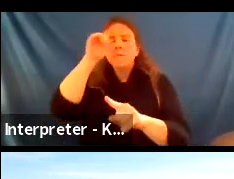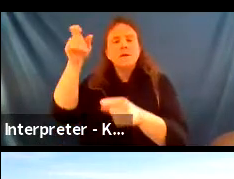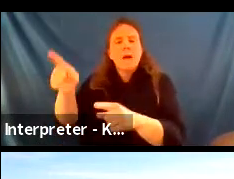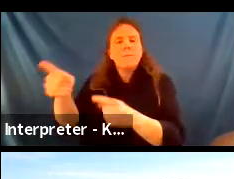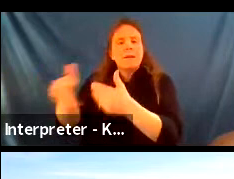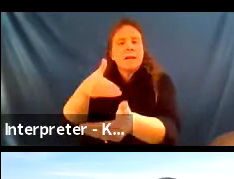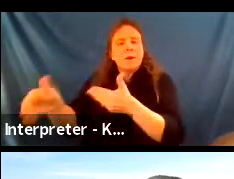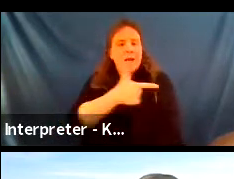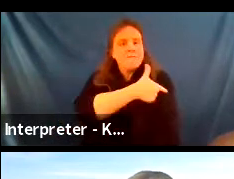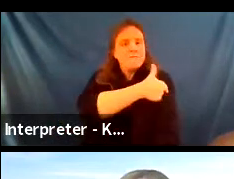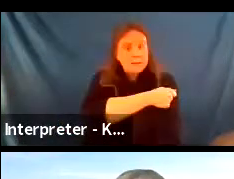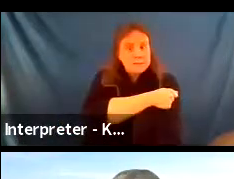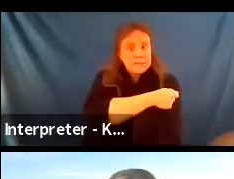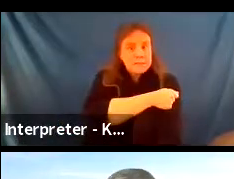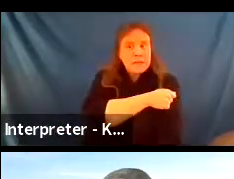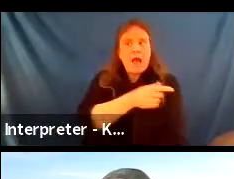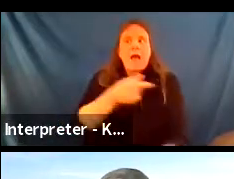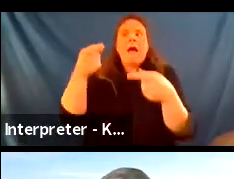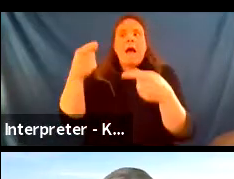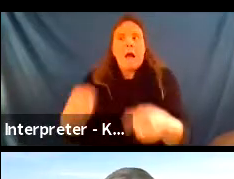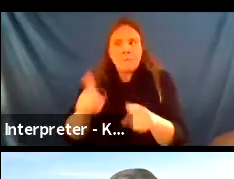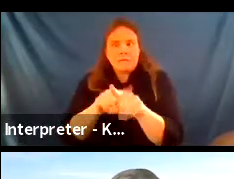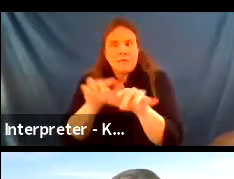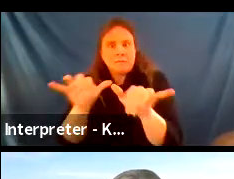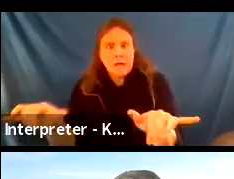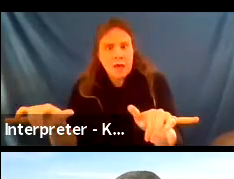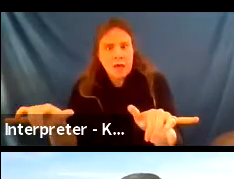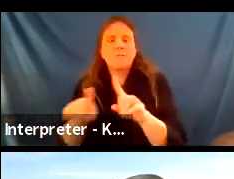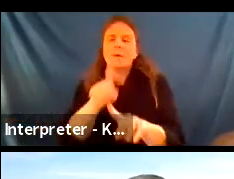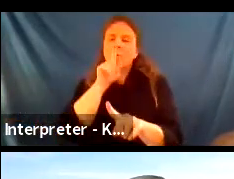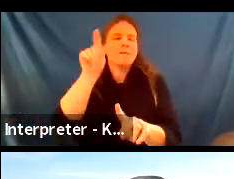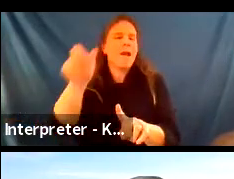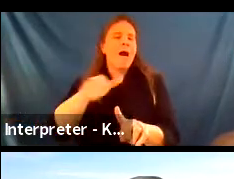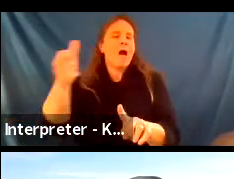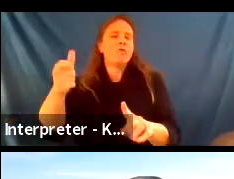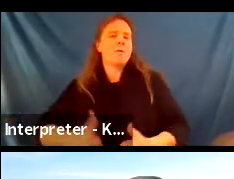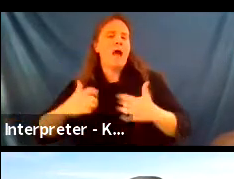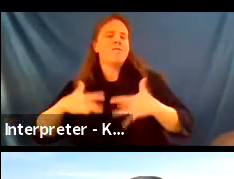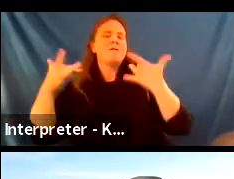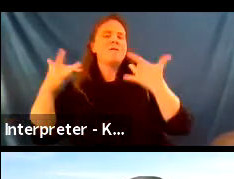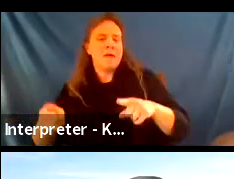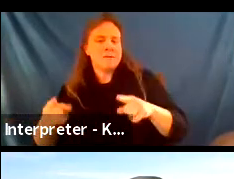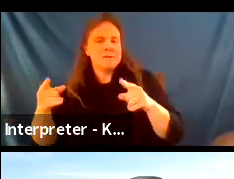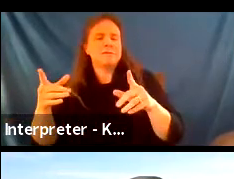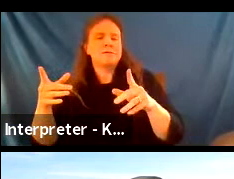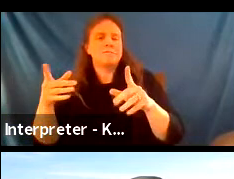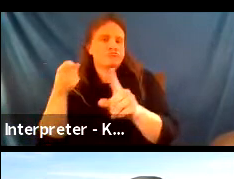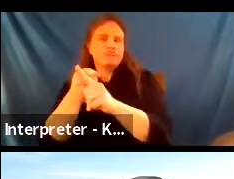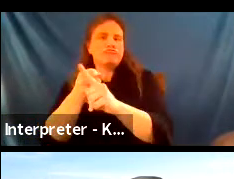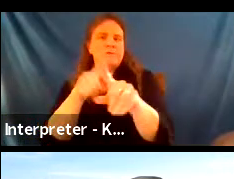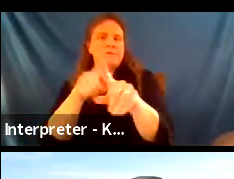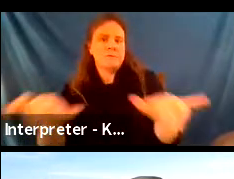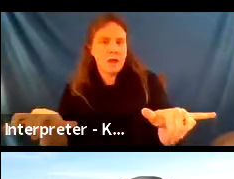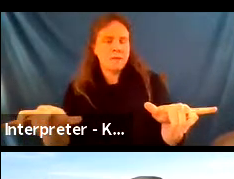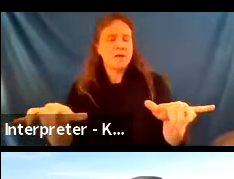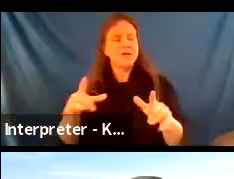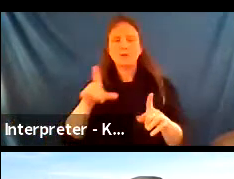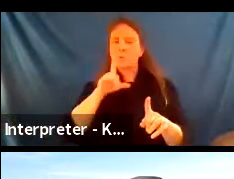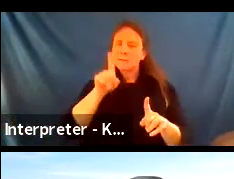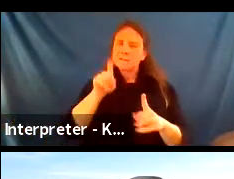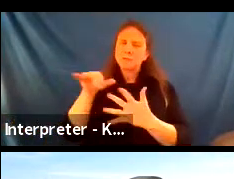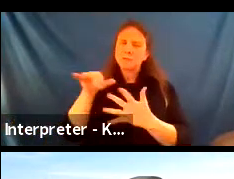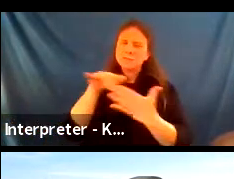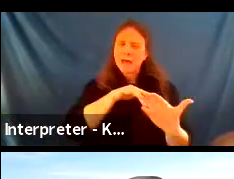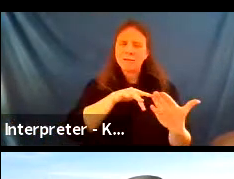just coincidence. But it's being able to disentangle what is actually a safety event attributable to vaccine versus what happened to